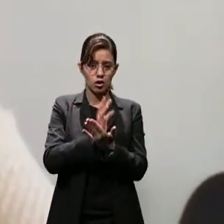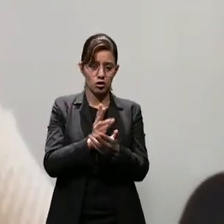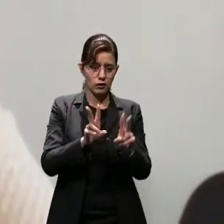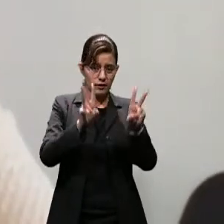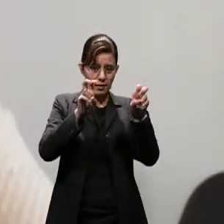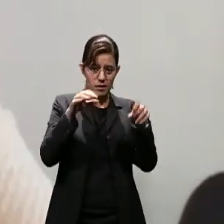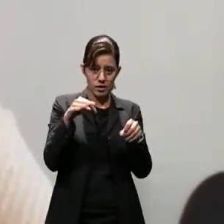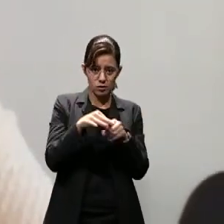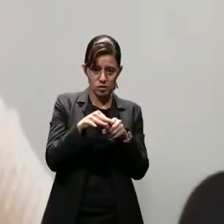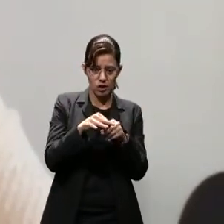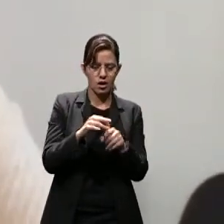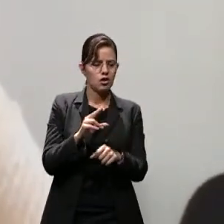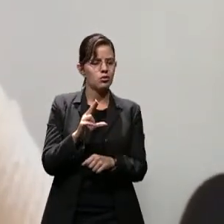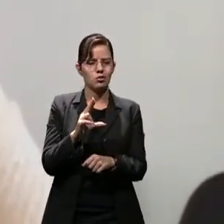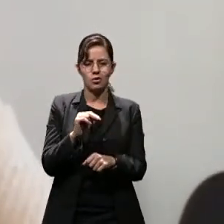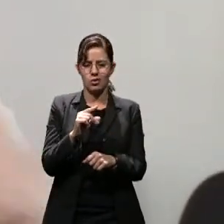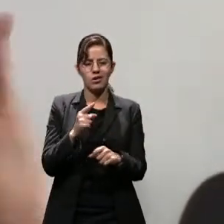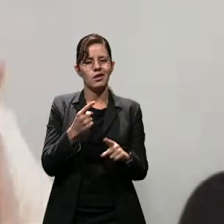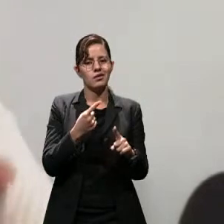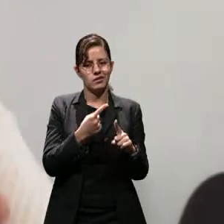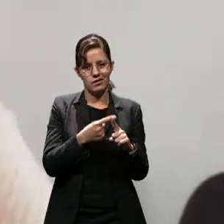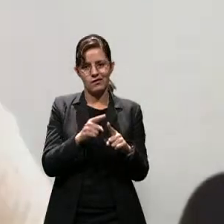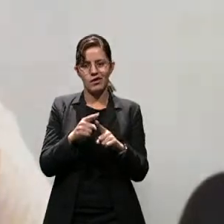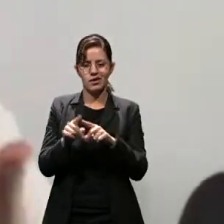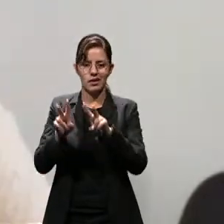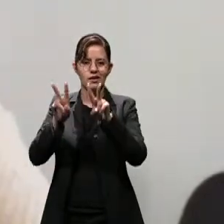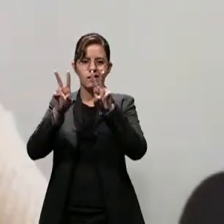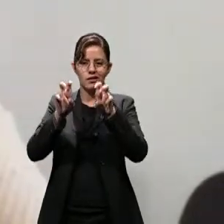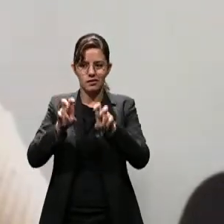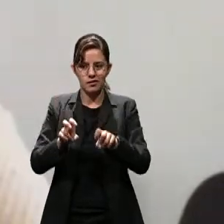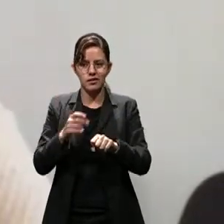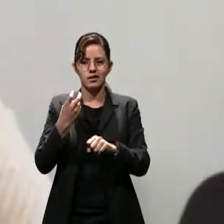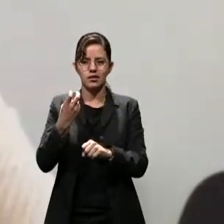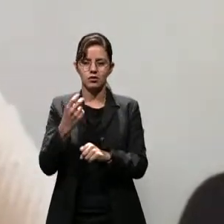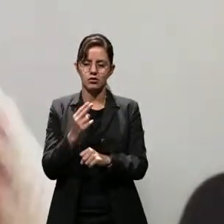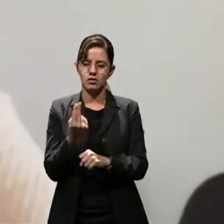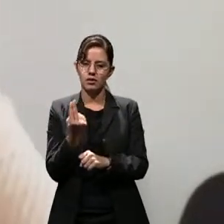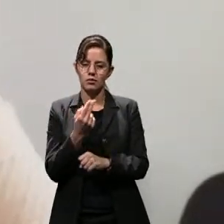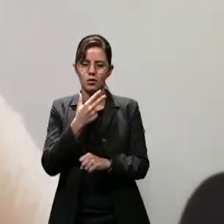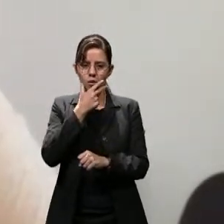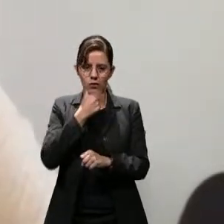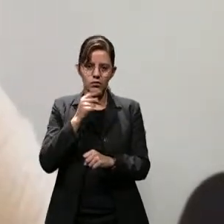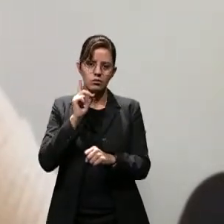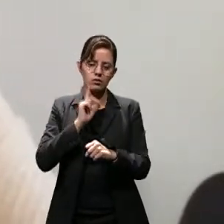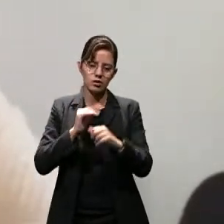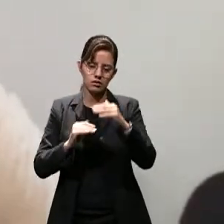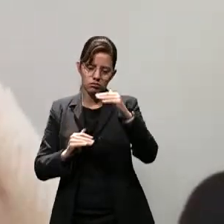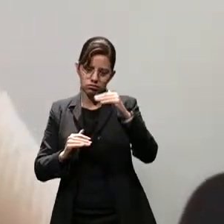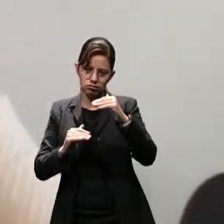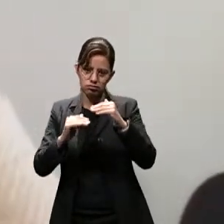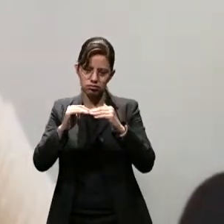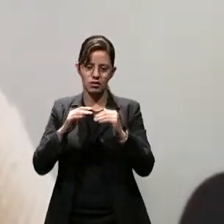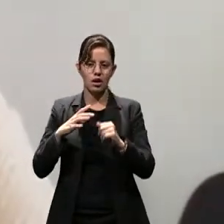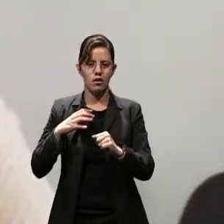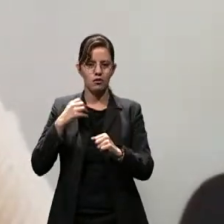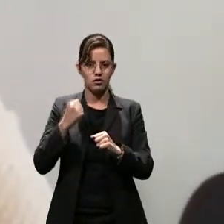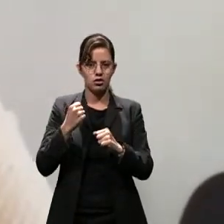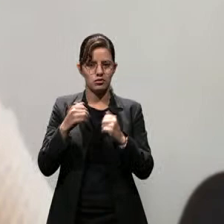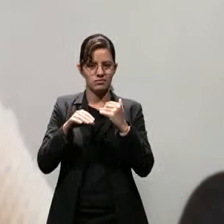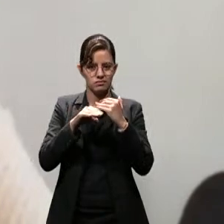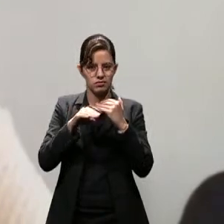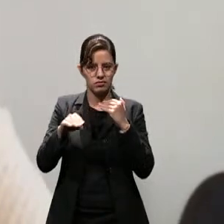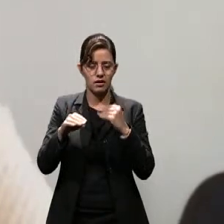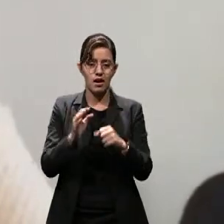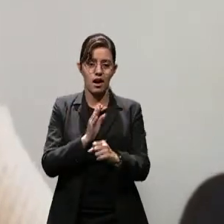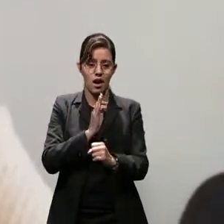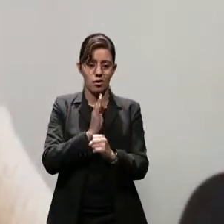but we also need to do this in the other fields, because I insist everything has to do with it. And the progress that